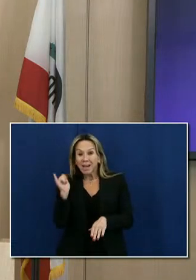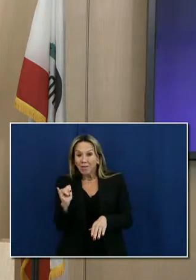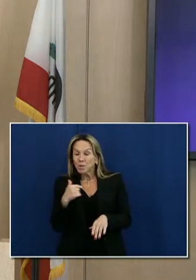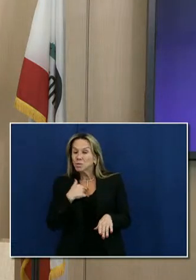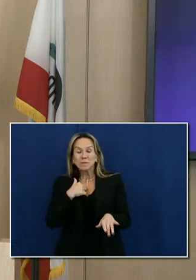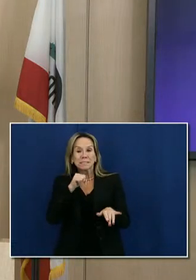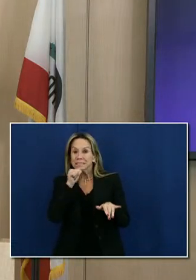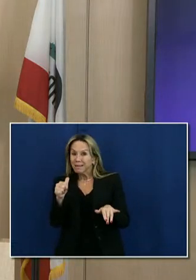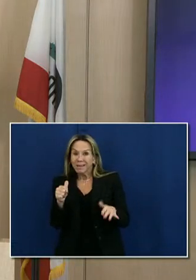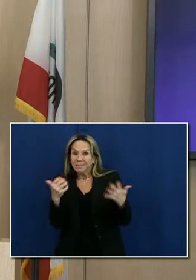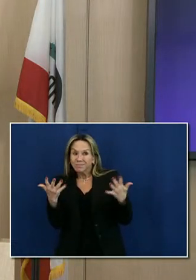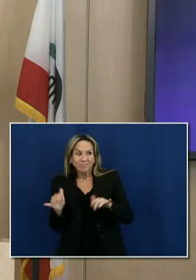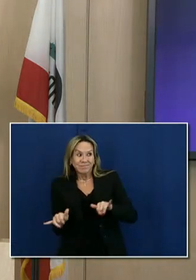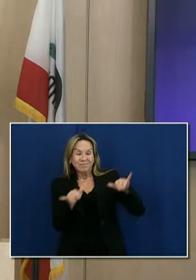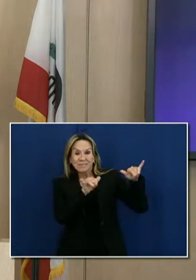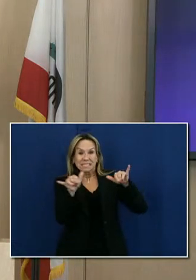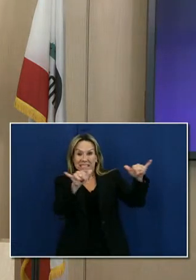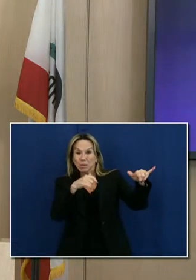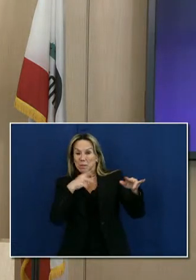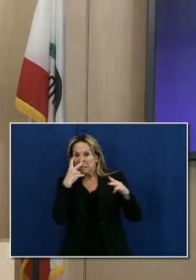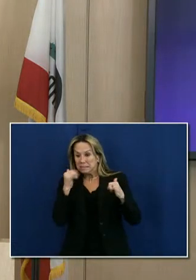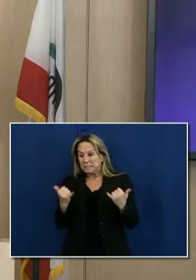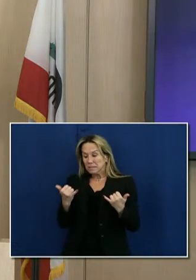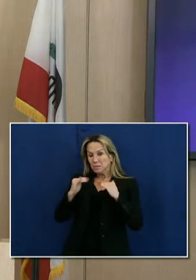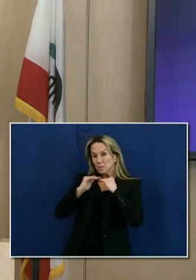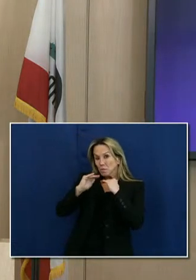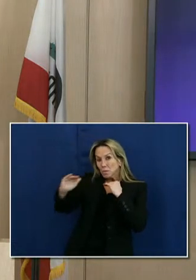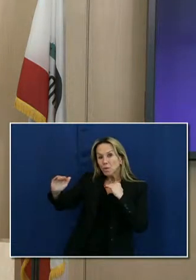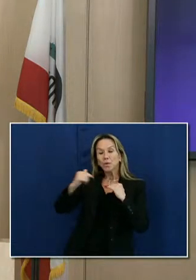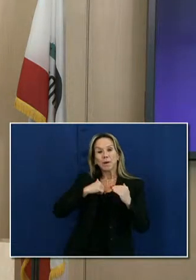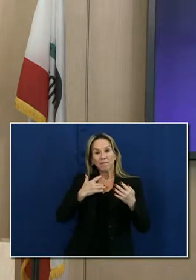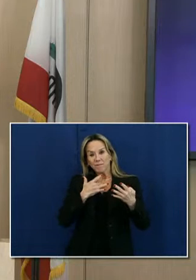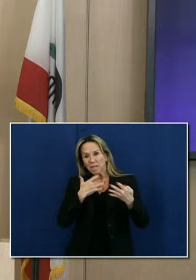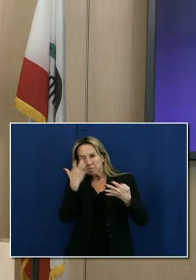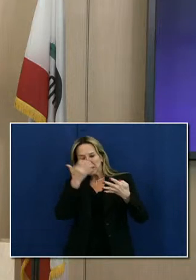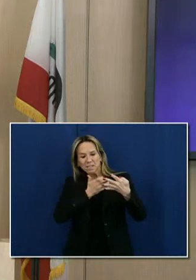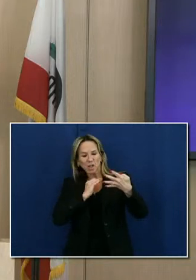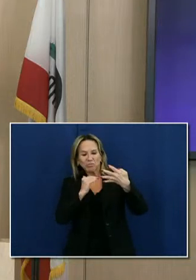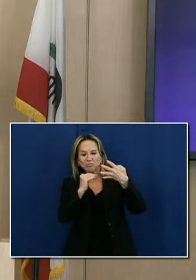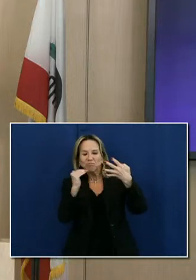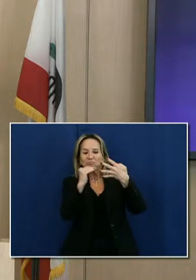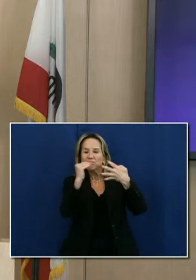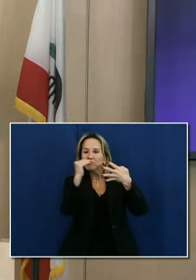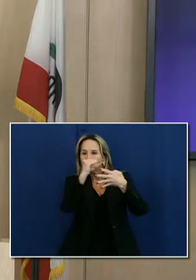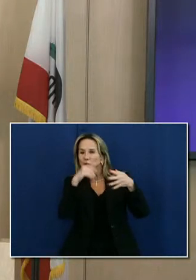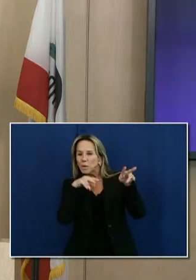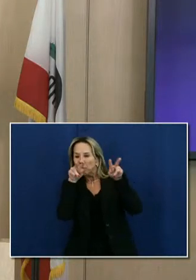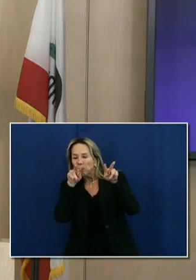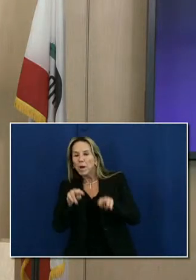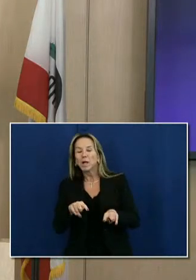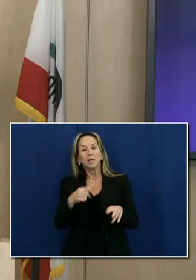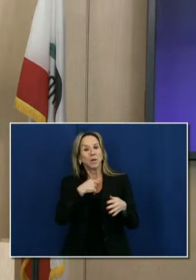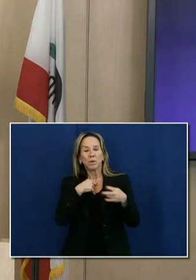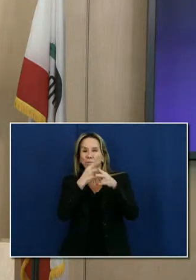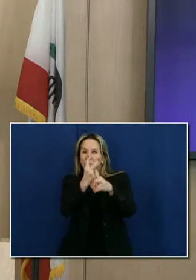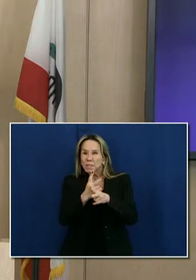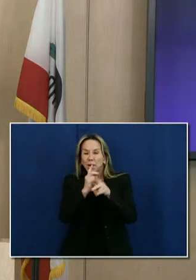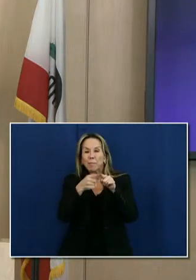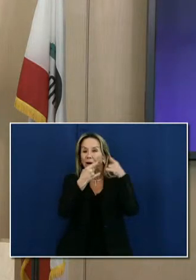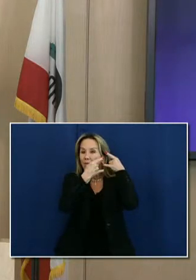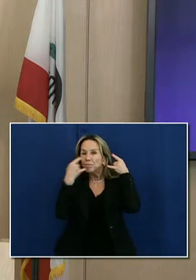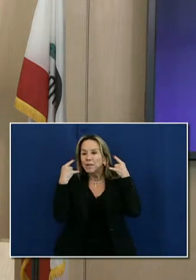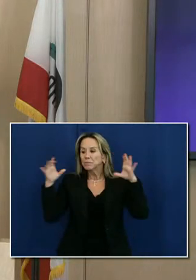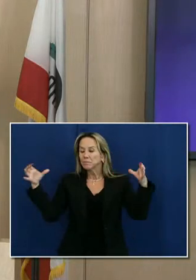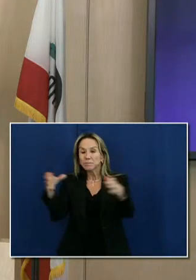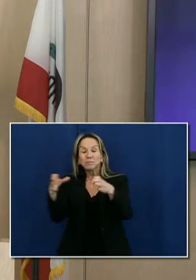of the tiered system, because of what's been put in place, because of guidance around gatherings and face coverings. We